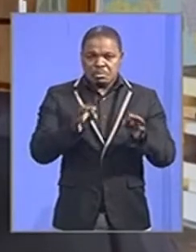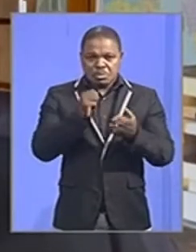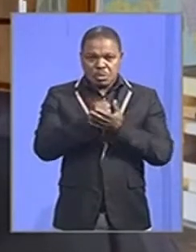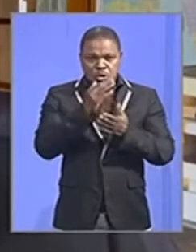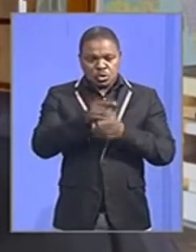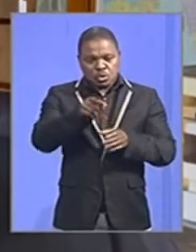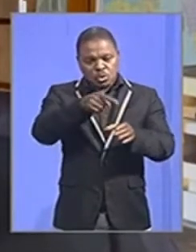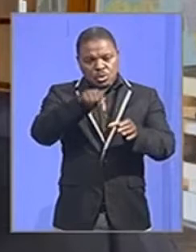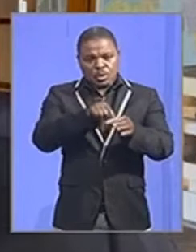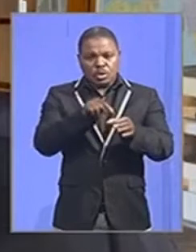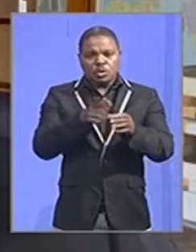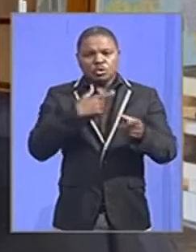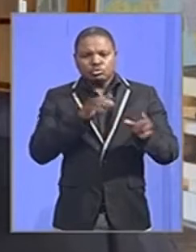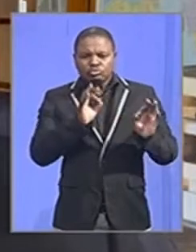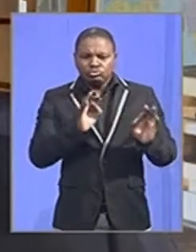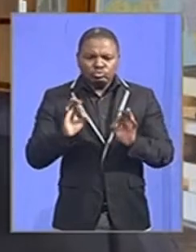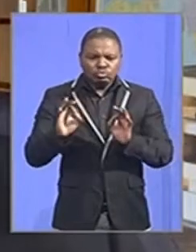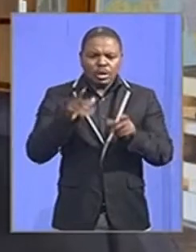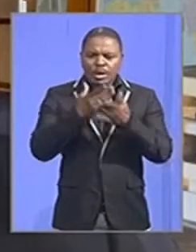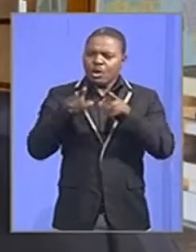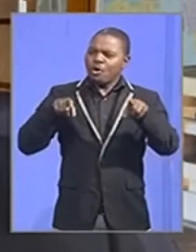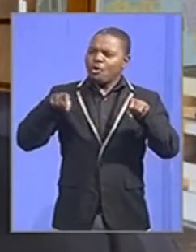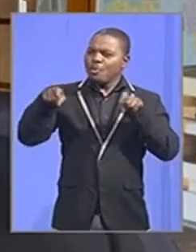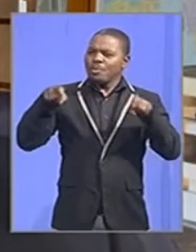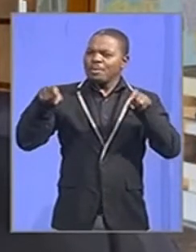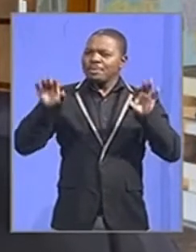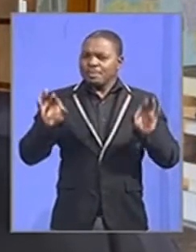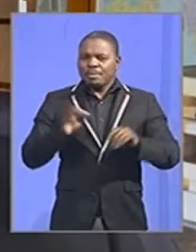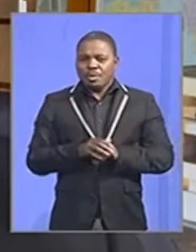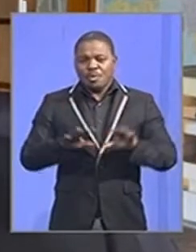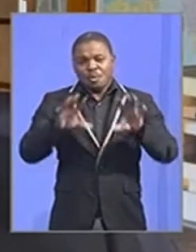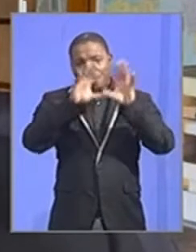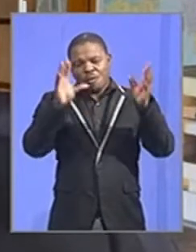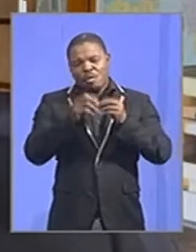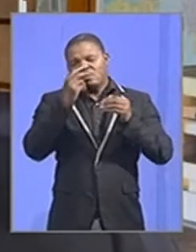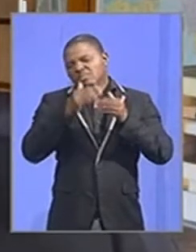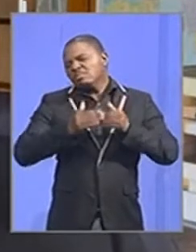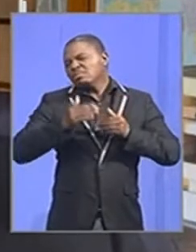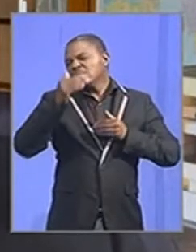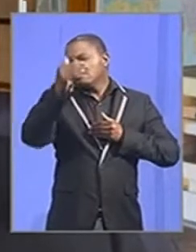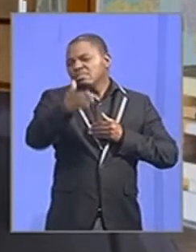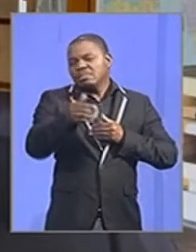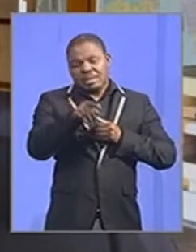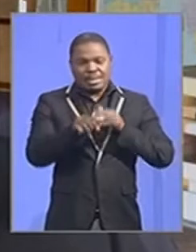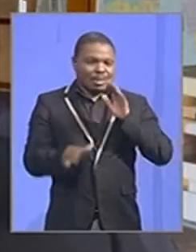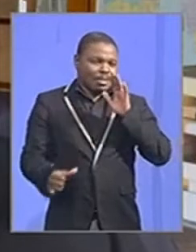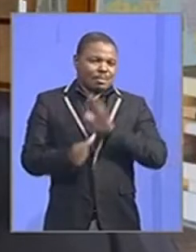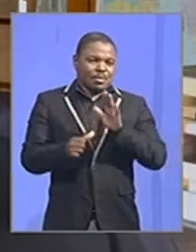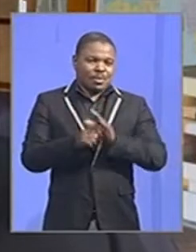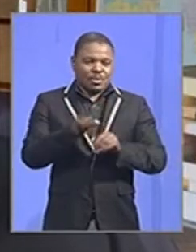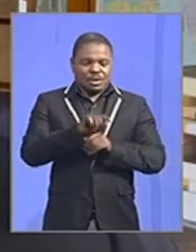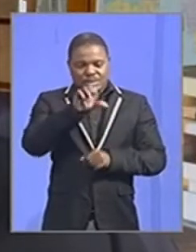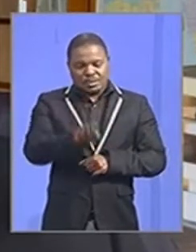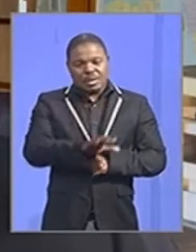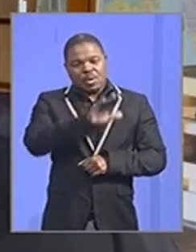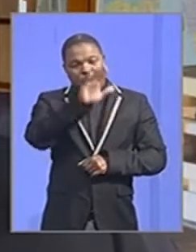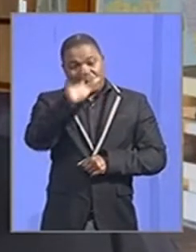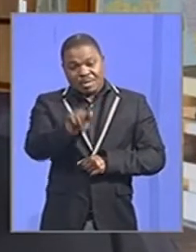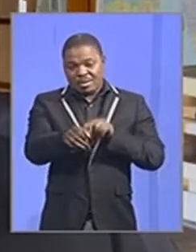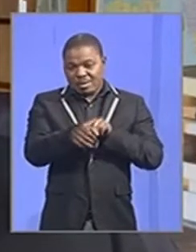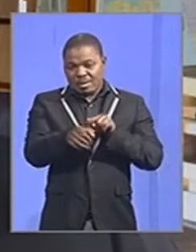enterprise, positioning it for competitiveness. And then, of course, overall, if you look long-term, it is very important that South Africa